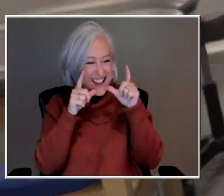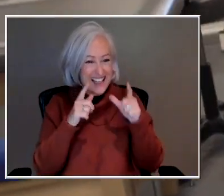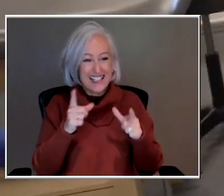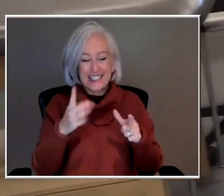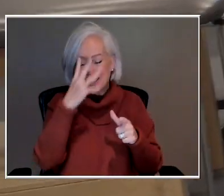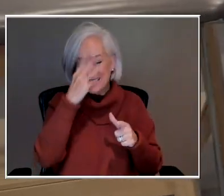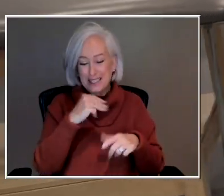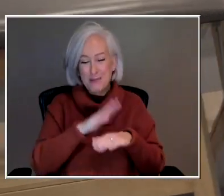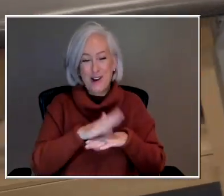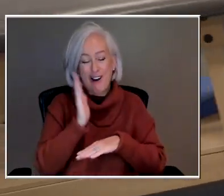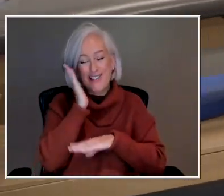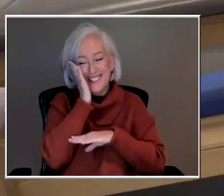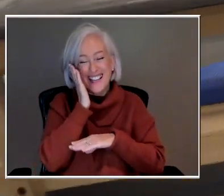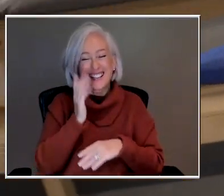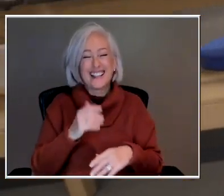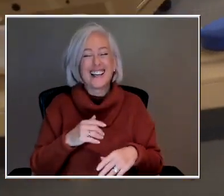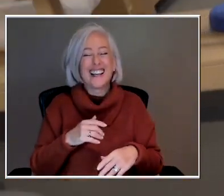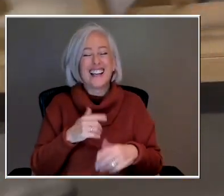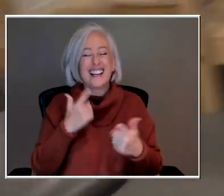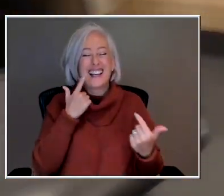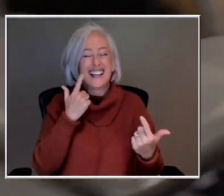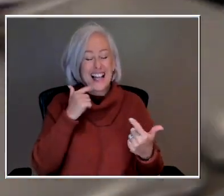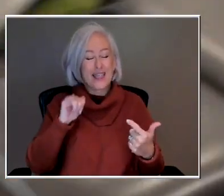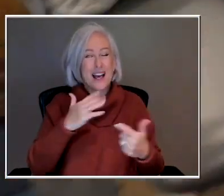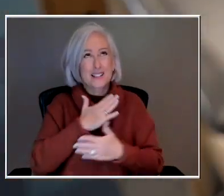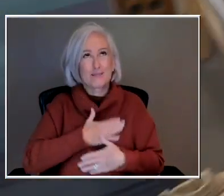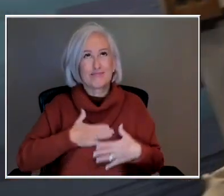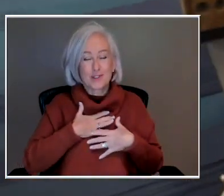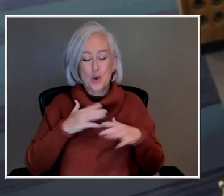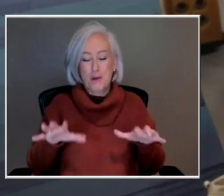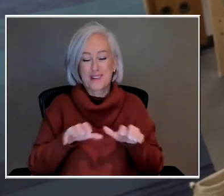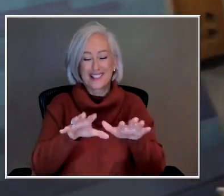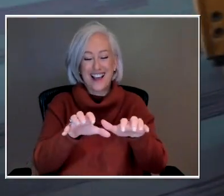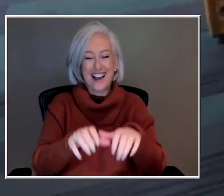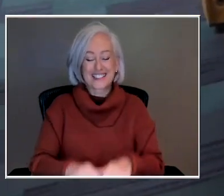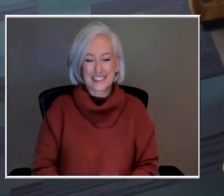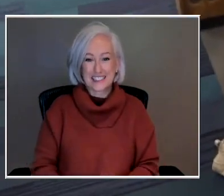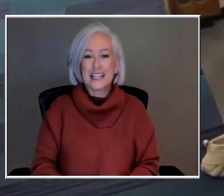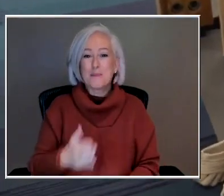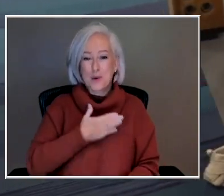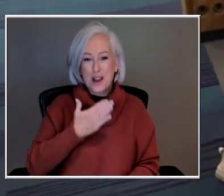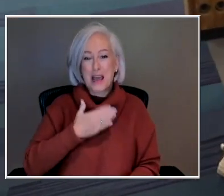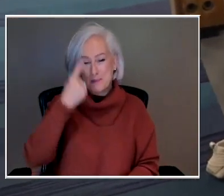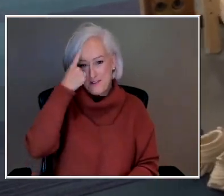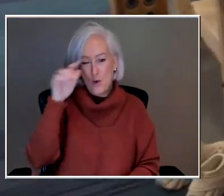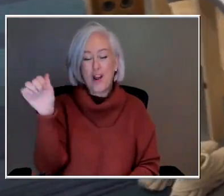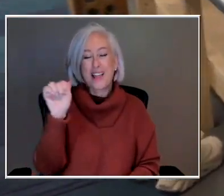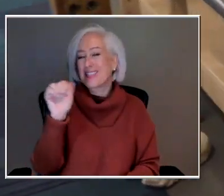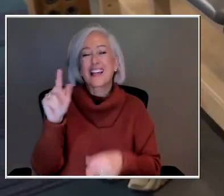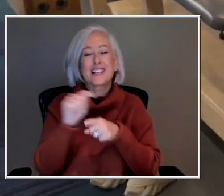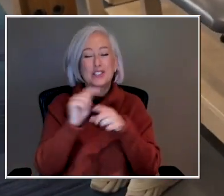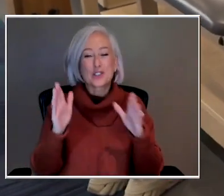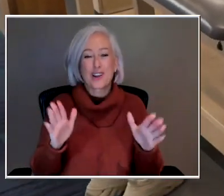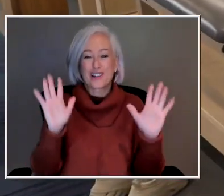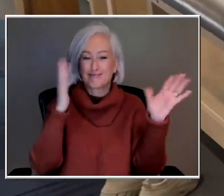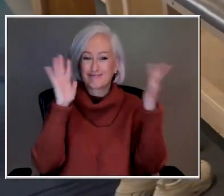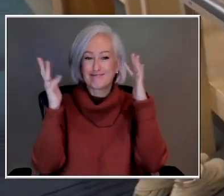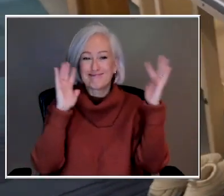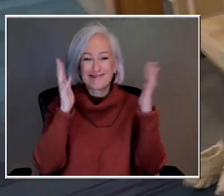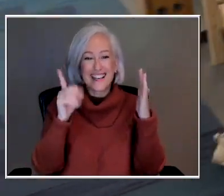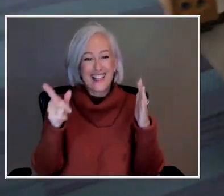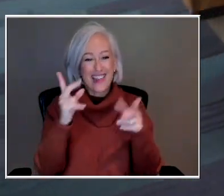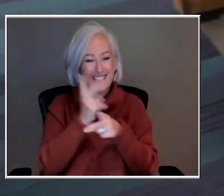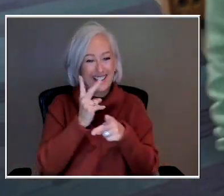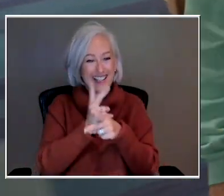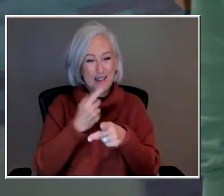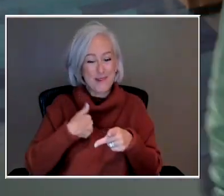actually. That's how enjoyable it is. But very grateful for our athletic trainers. shout out to them. They're the people keeping us going behind the